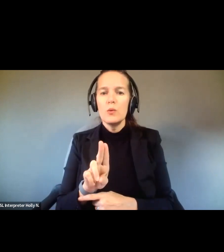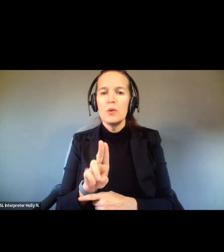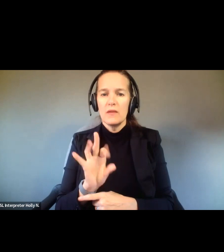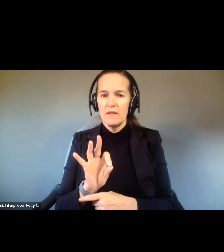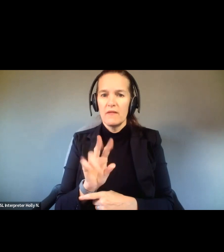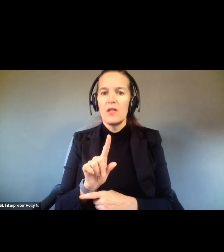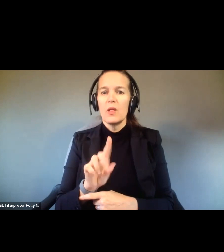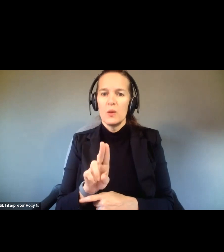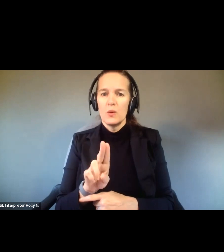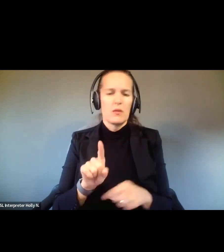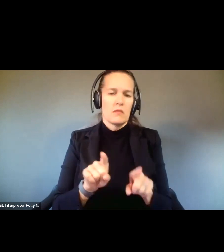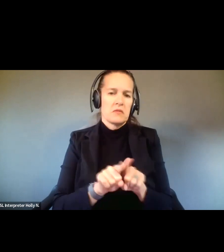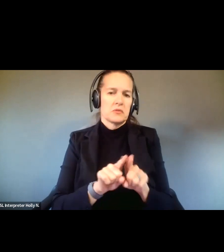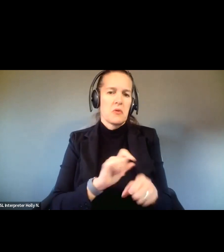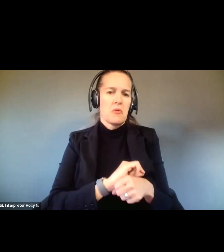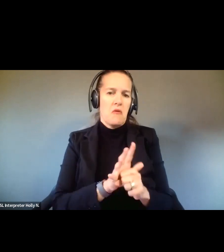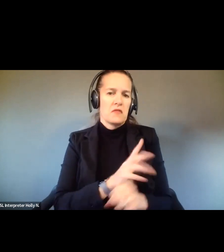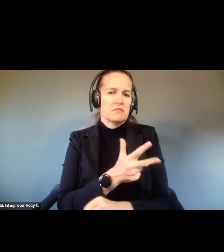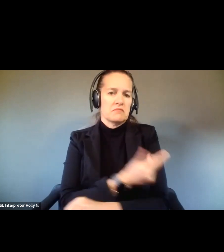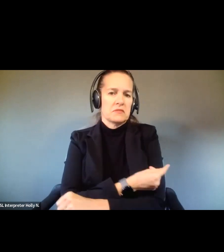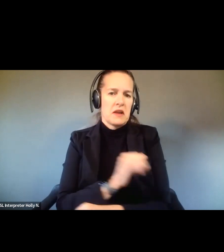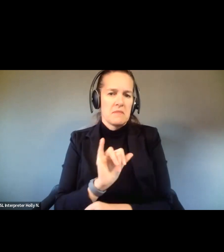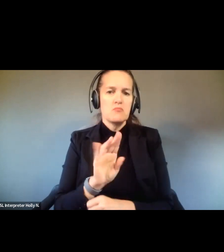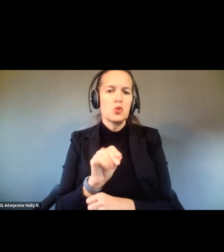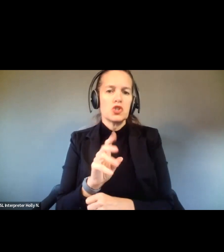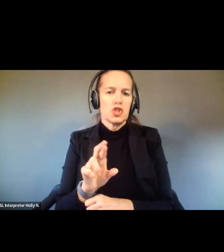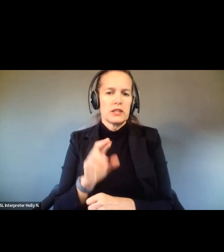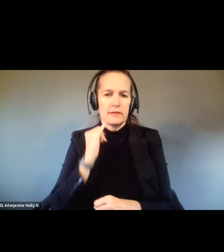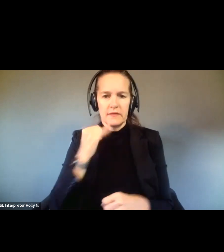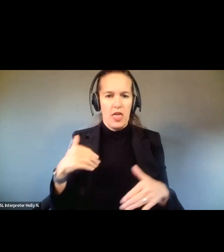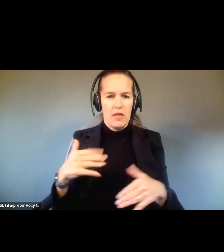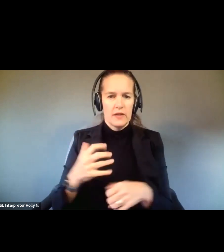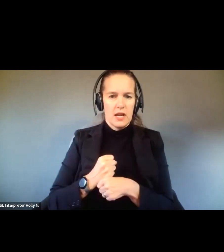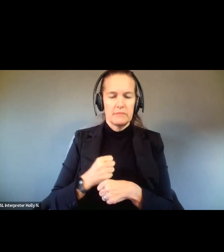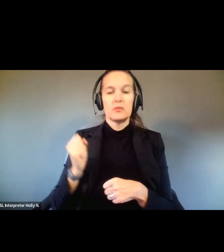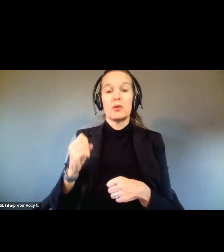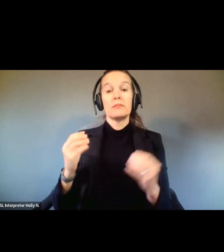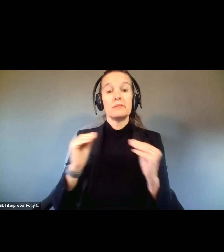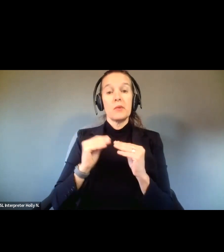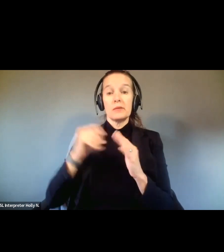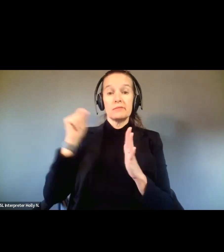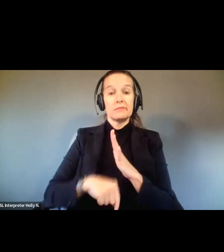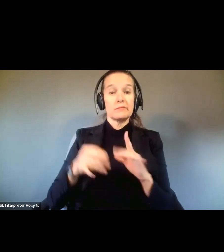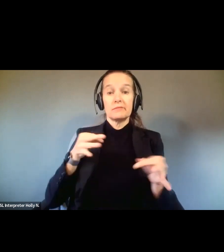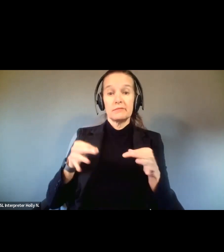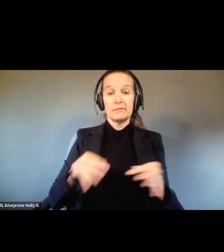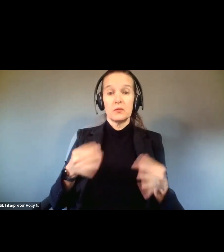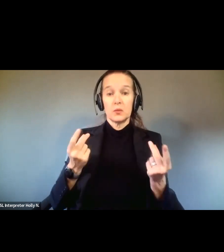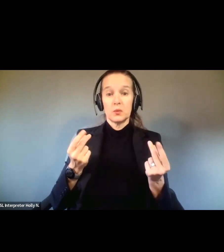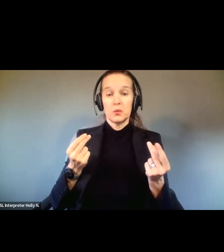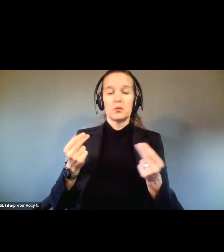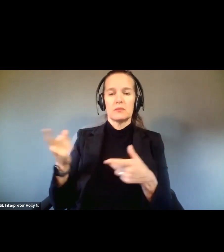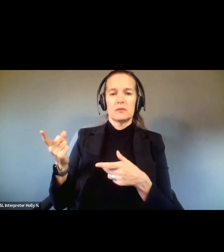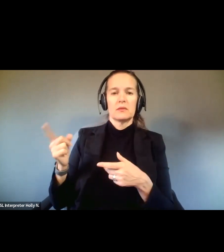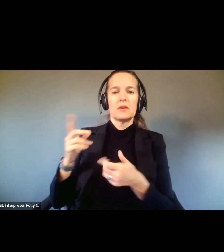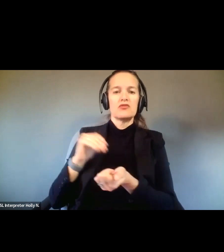well as getting the COVID booster shot if you haven't gotten one already. To go into more of that, we're joined today